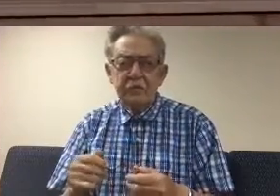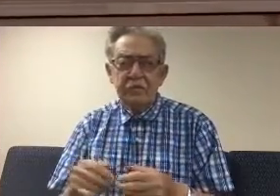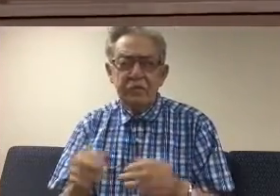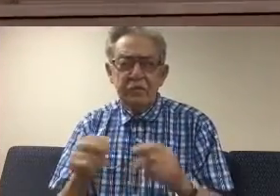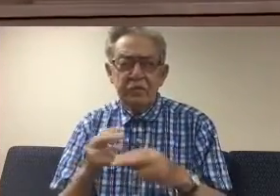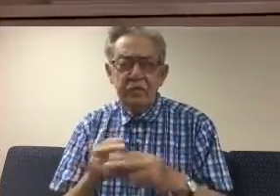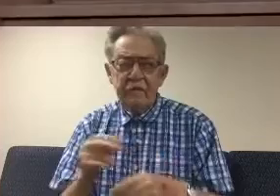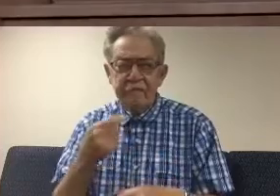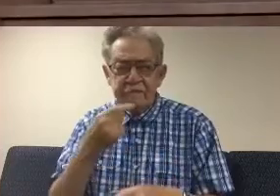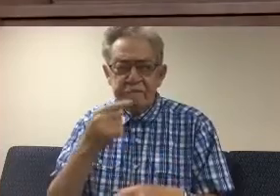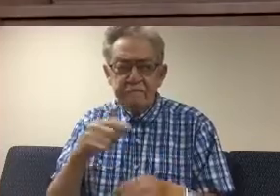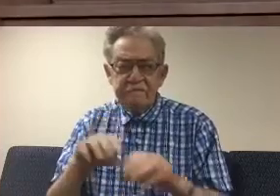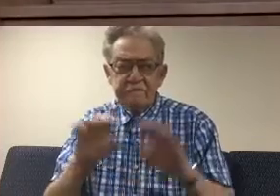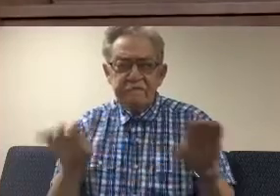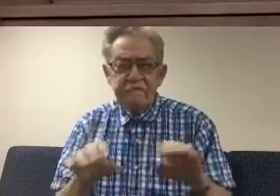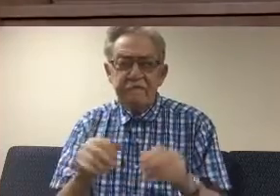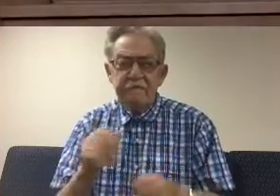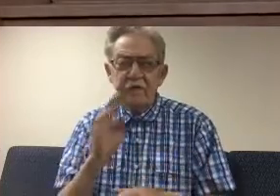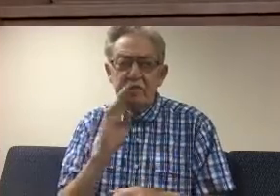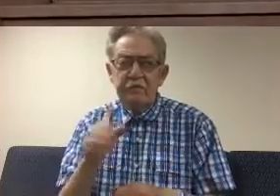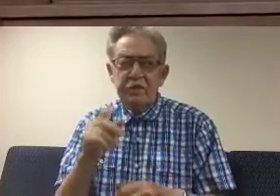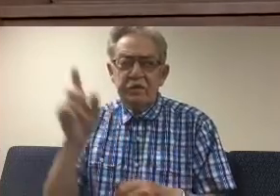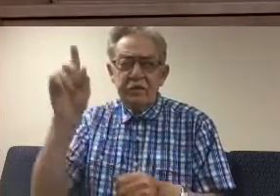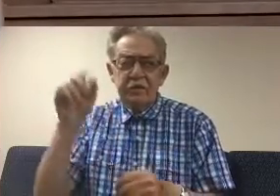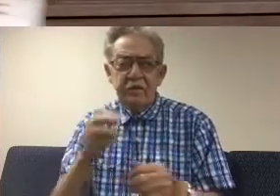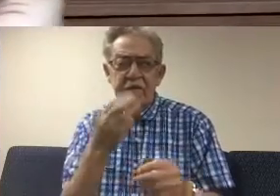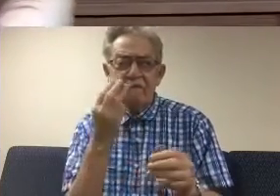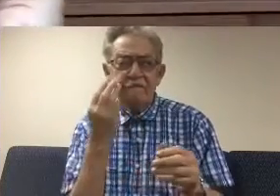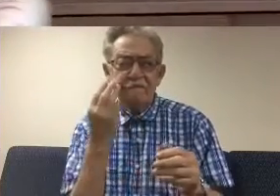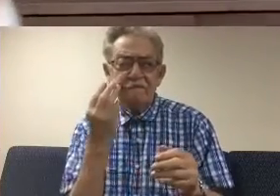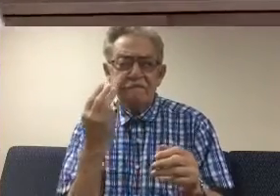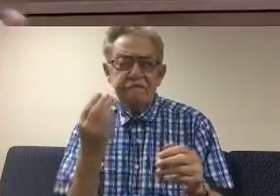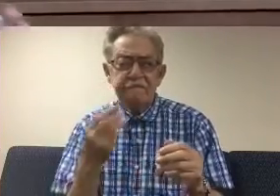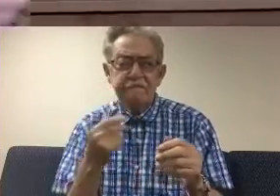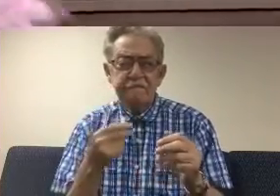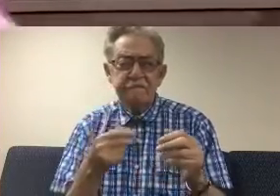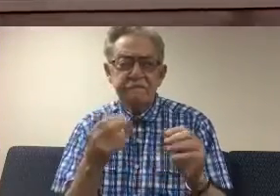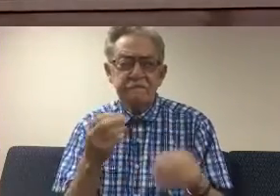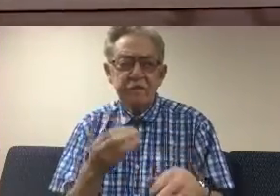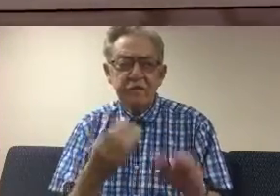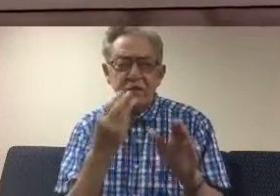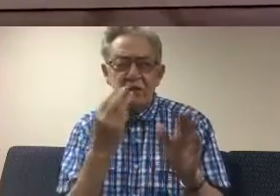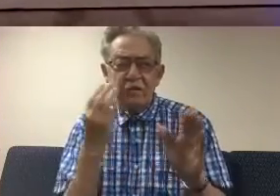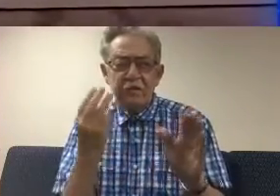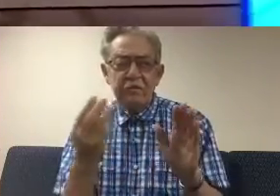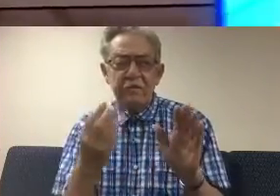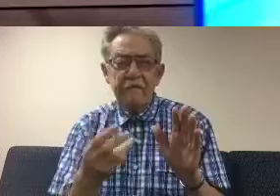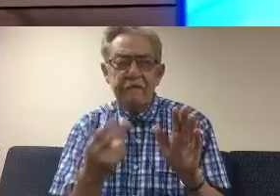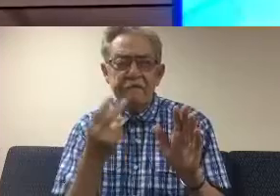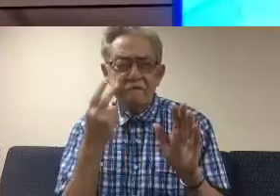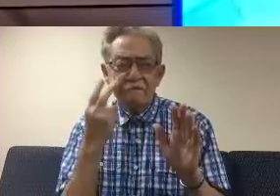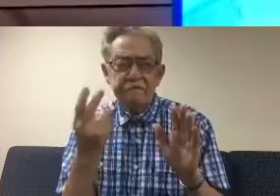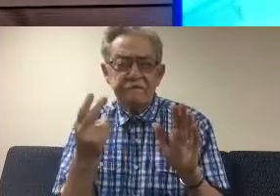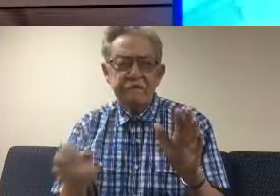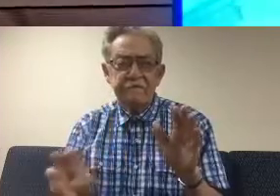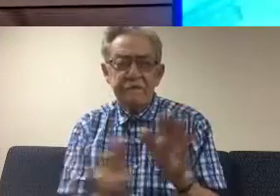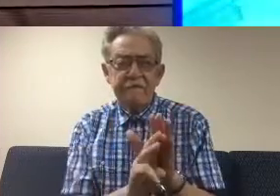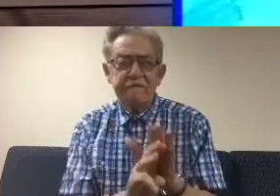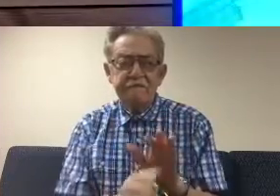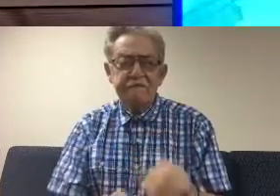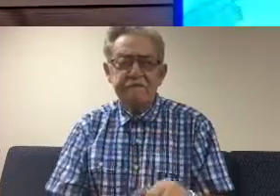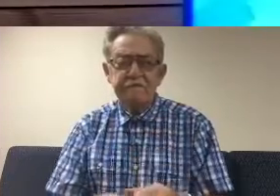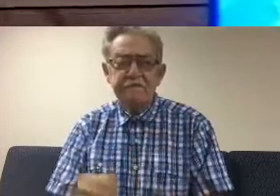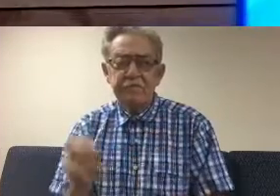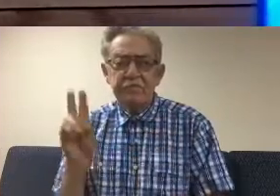to do, and that was to be his witnesses. We are seeing in these last couple of weeks, including today, of